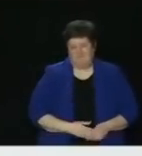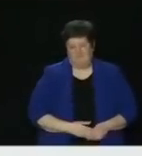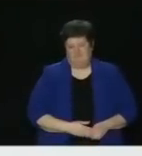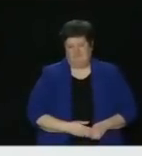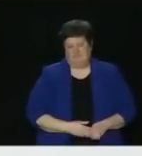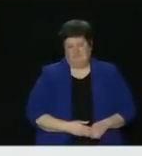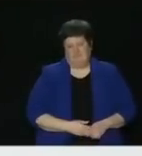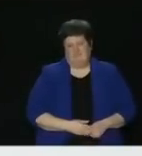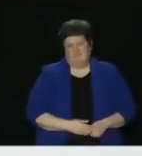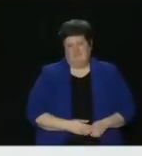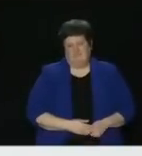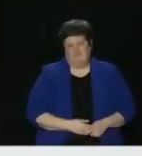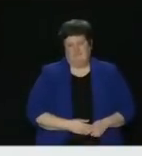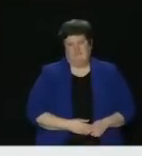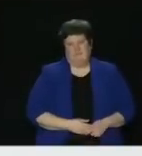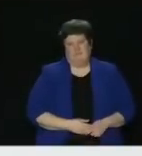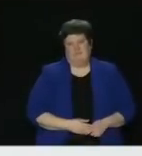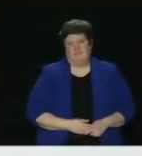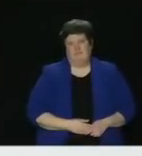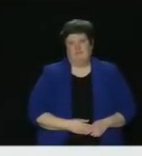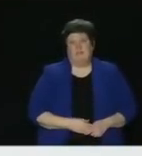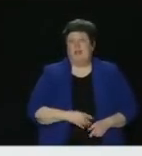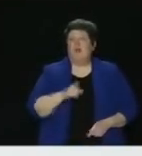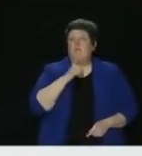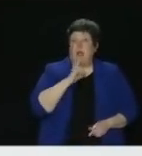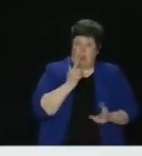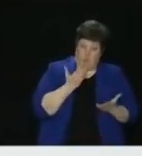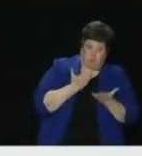Obviously, the answer can be found across Canada.